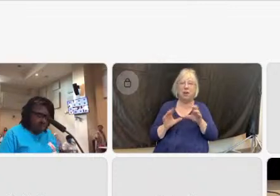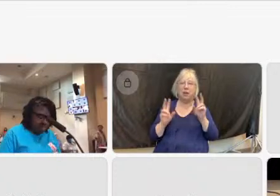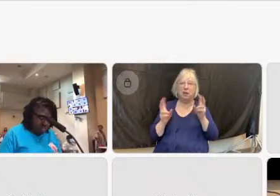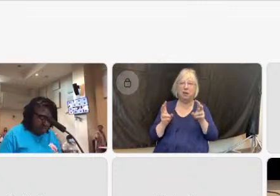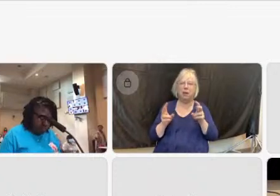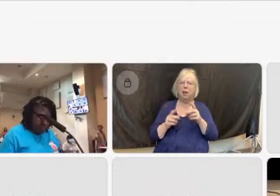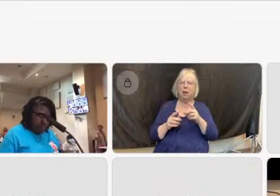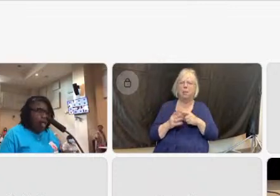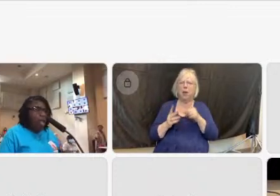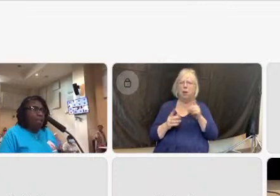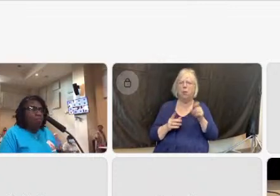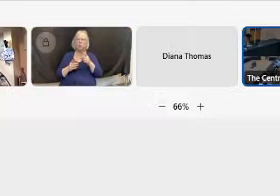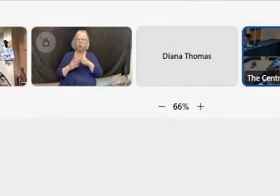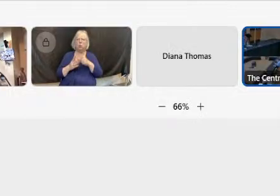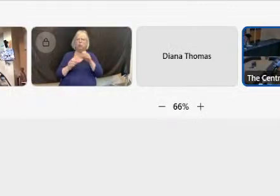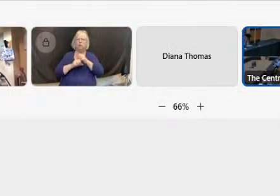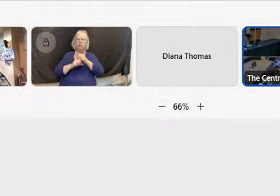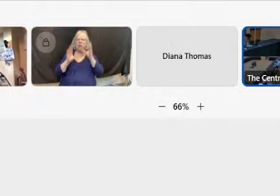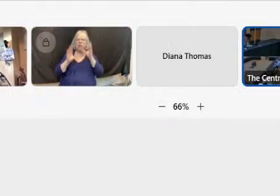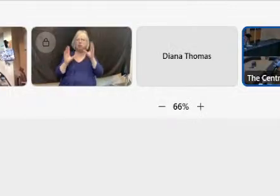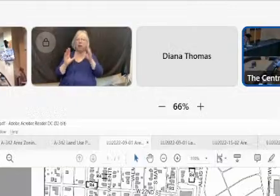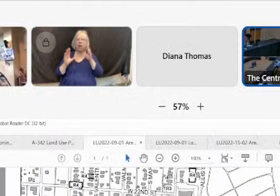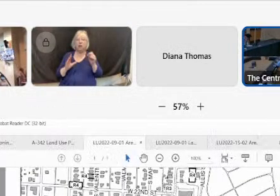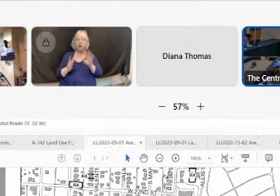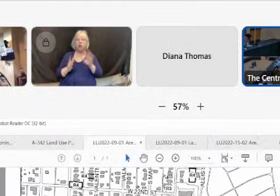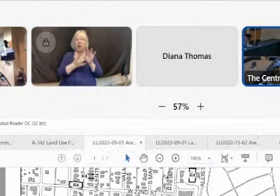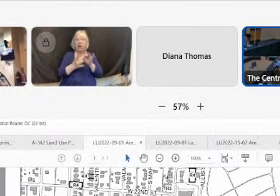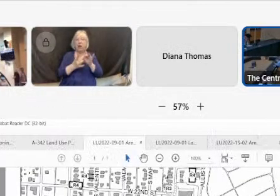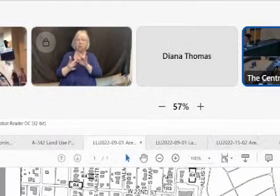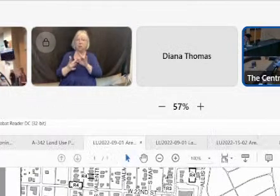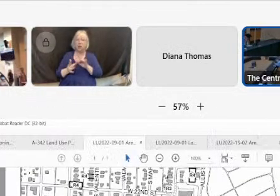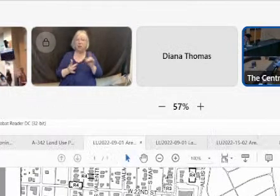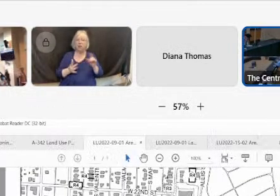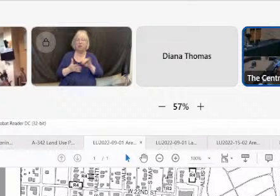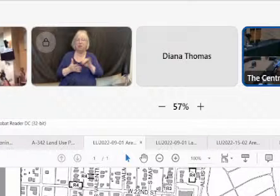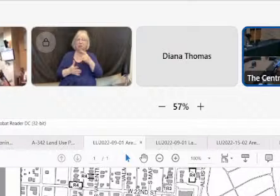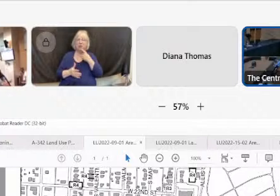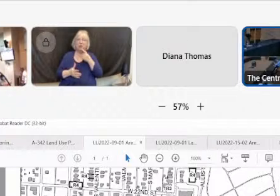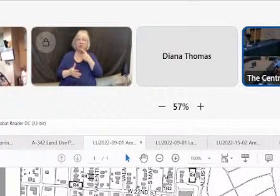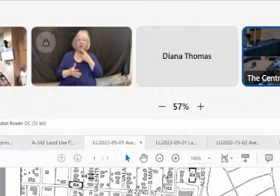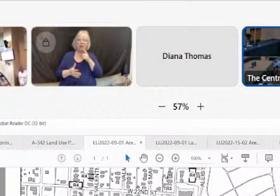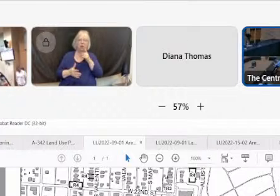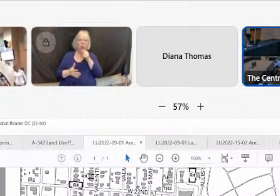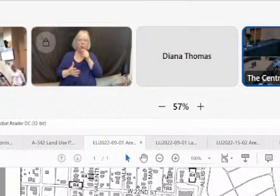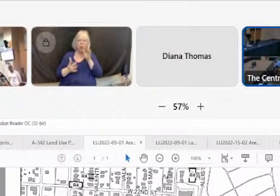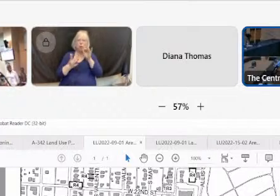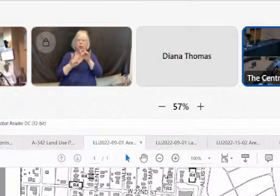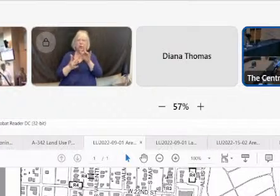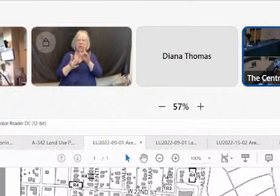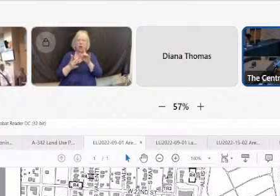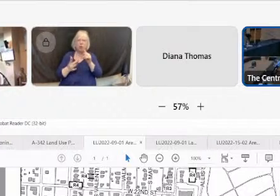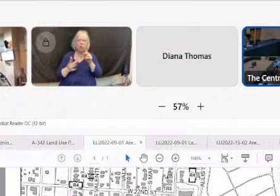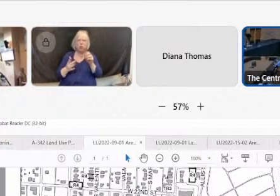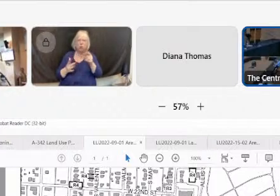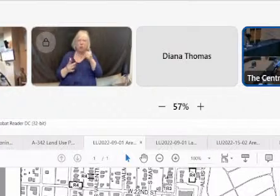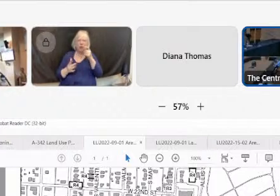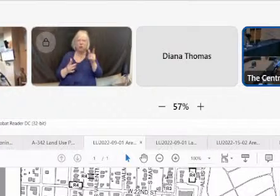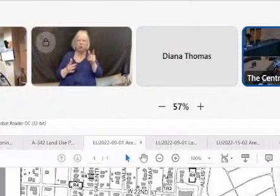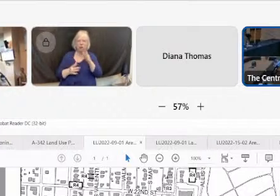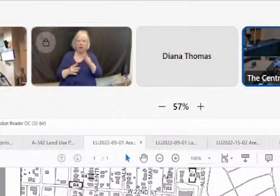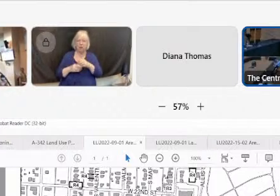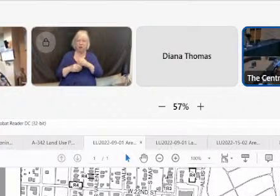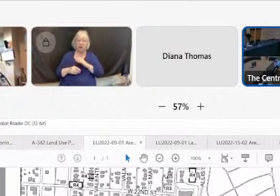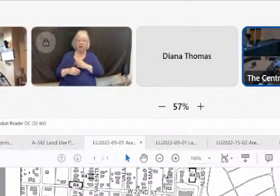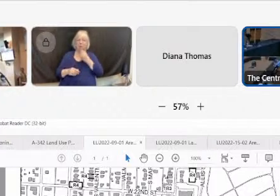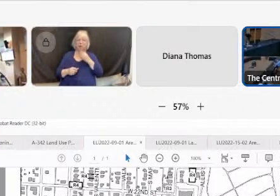is your vision? And as far as your outreach that you've stated, who do you reach out to? Because you're never in our